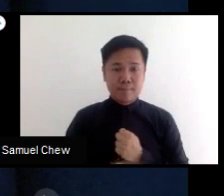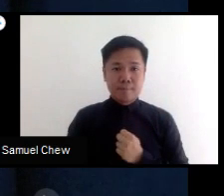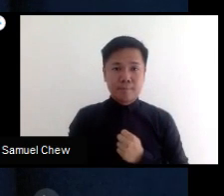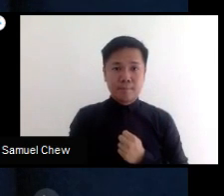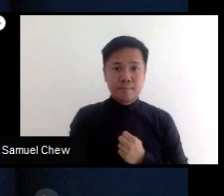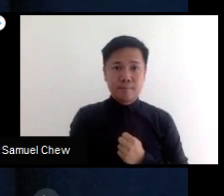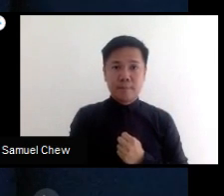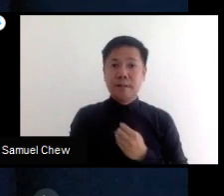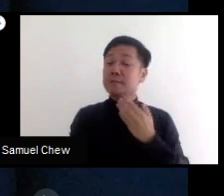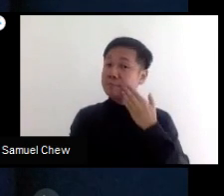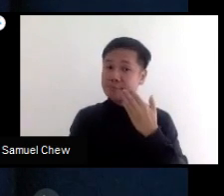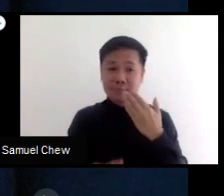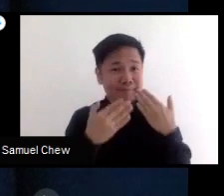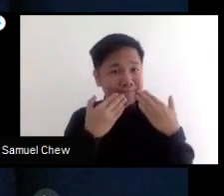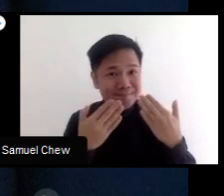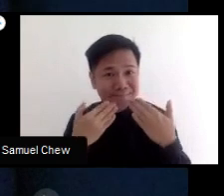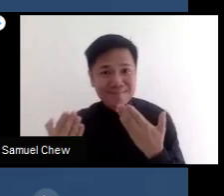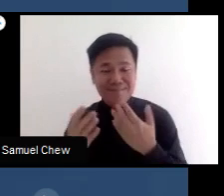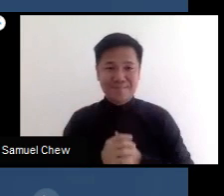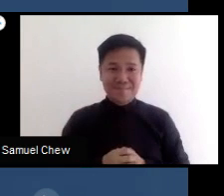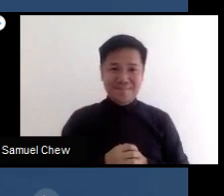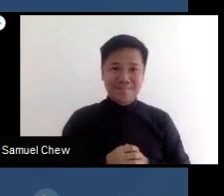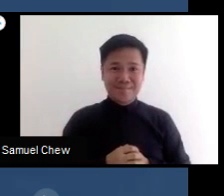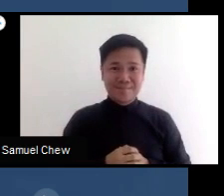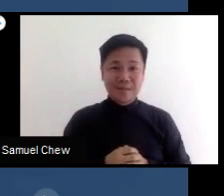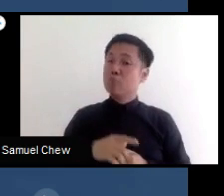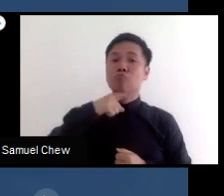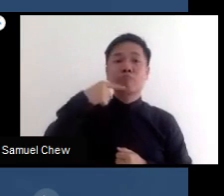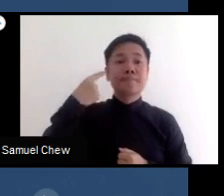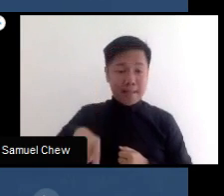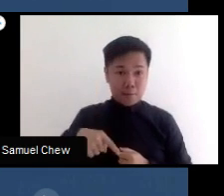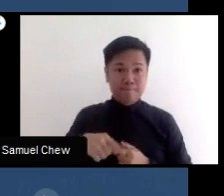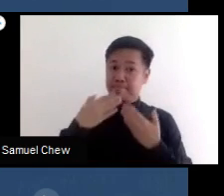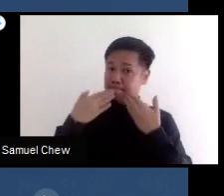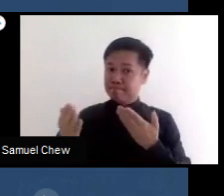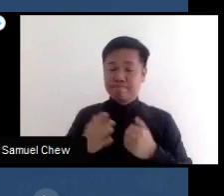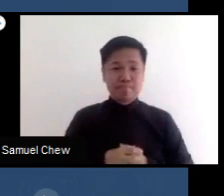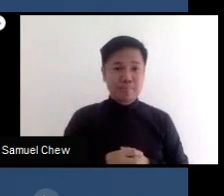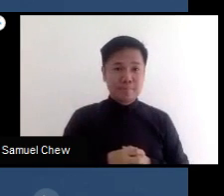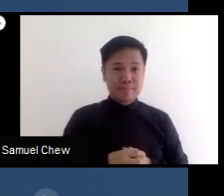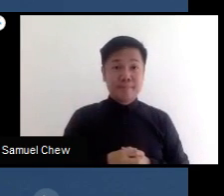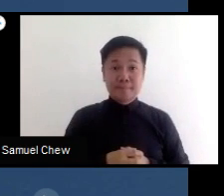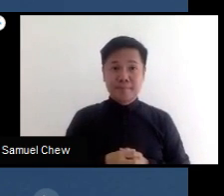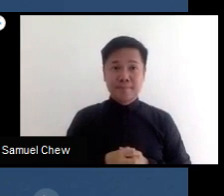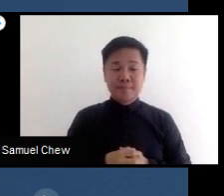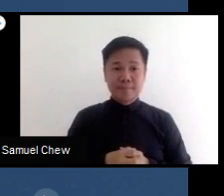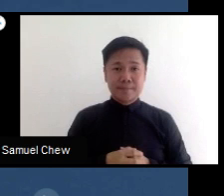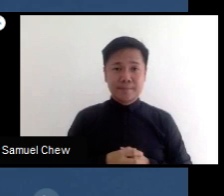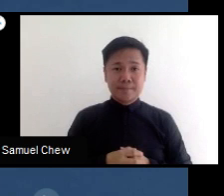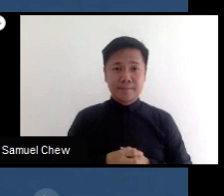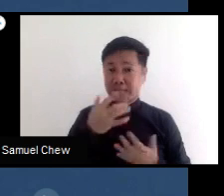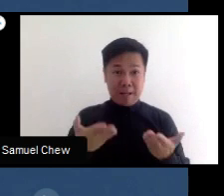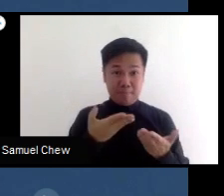Thank you very much for the distinguished delegate of Russian Federation, which I believe the procedure